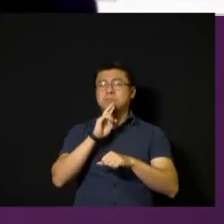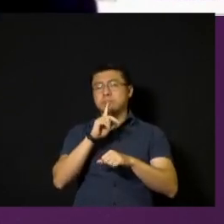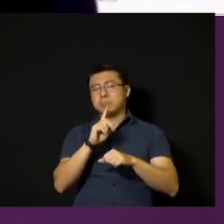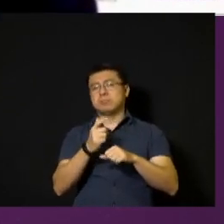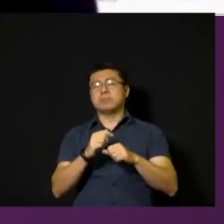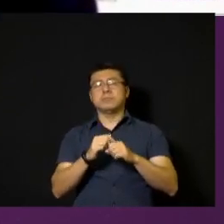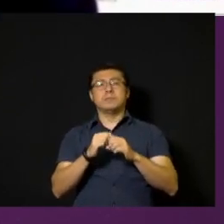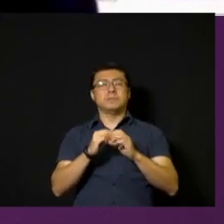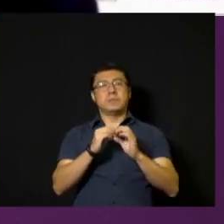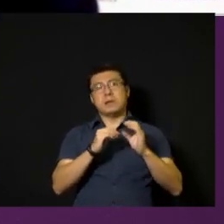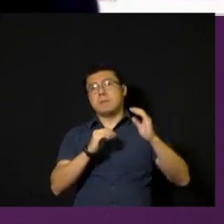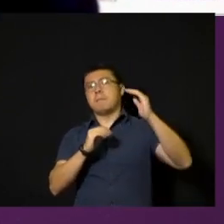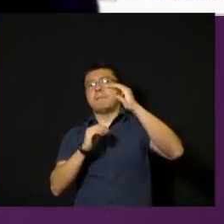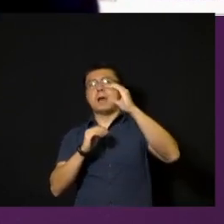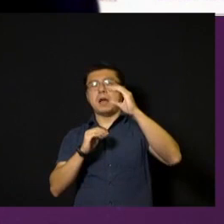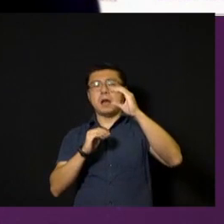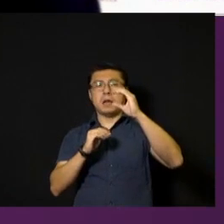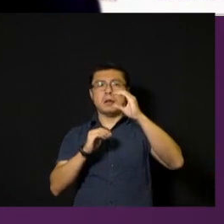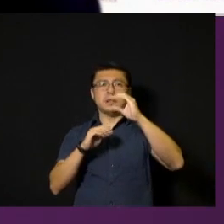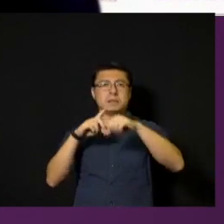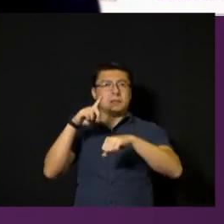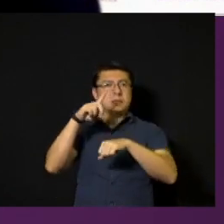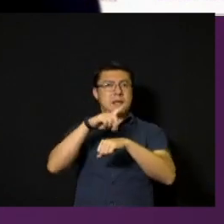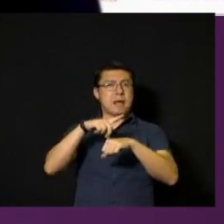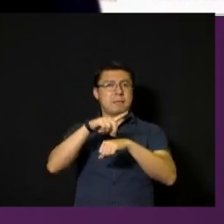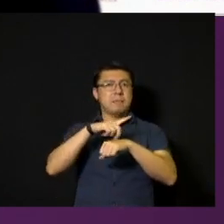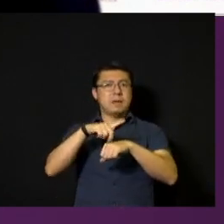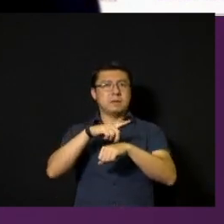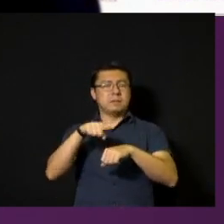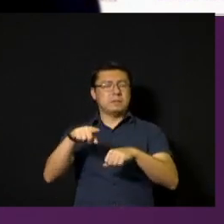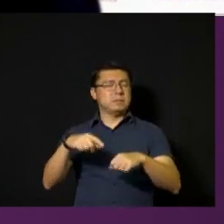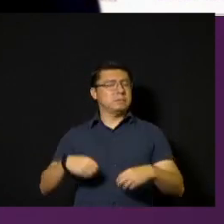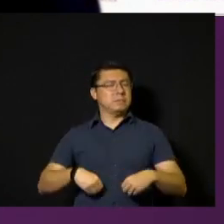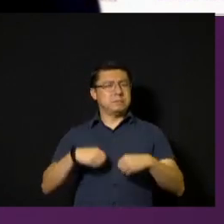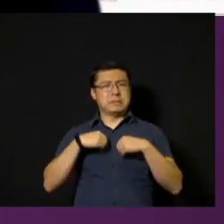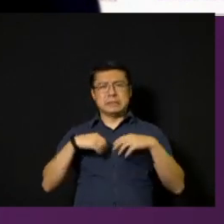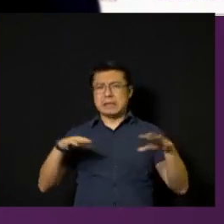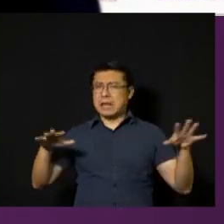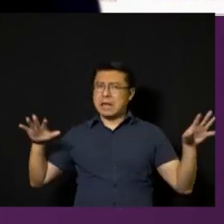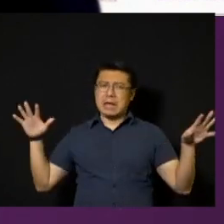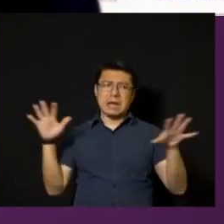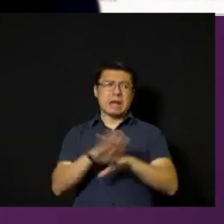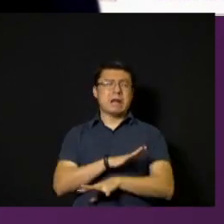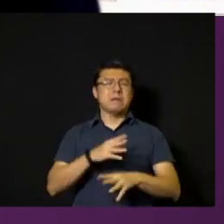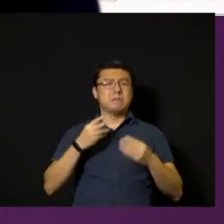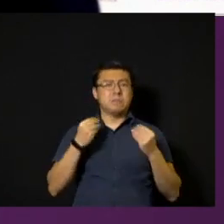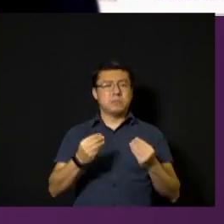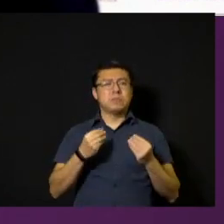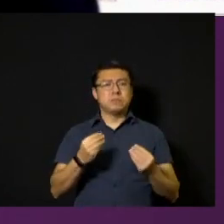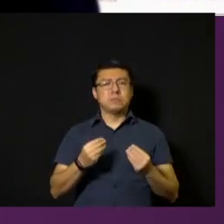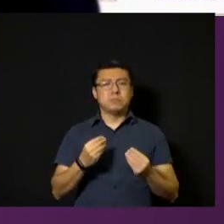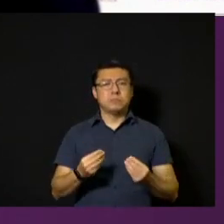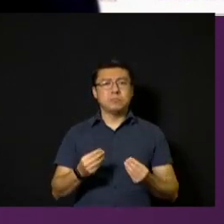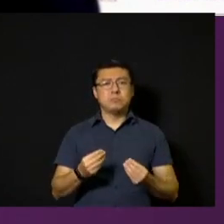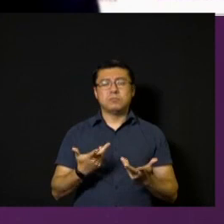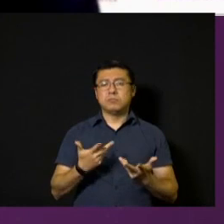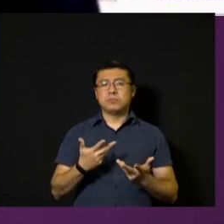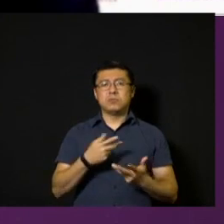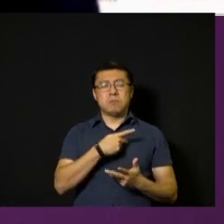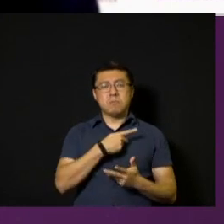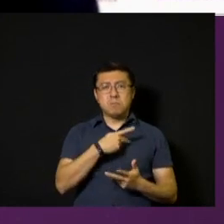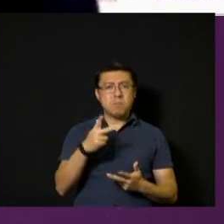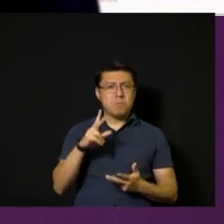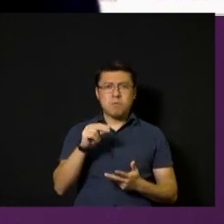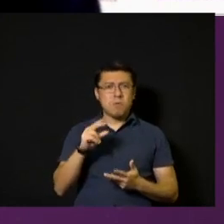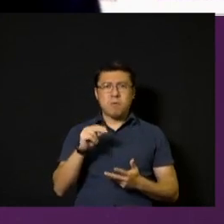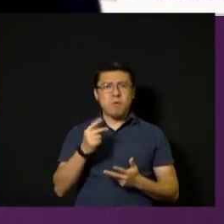automobile. And then you're in the diamond floor. Obviously, your life changes in every way. There's